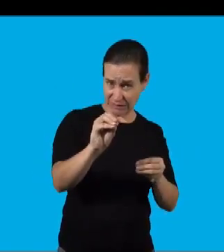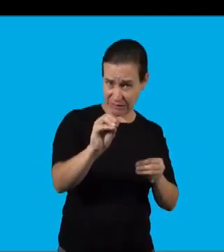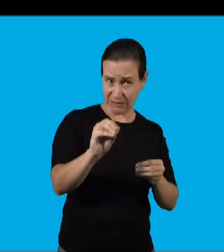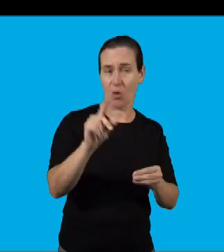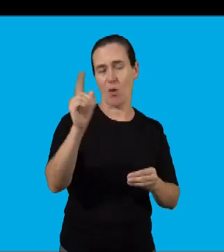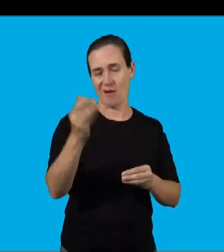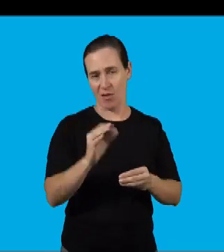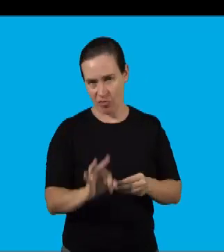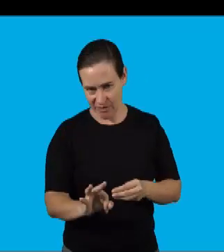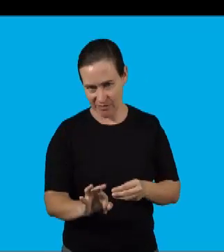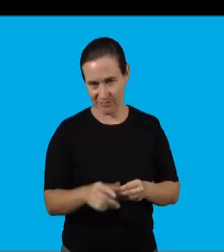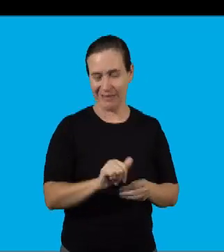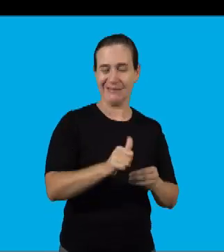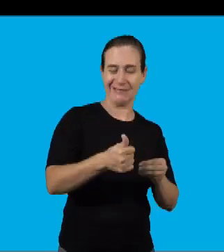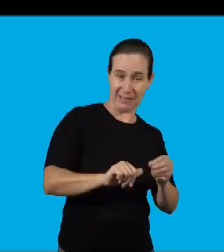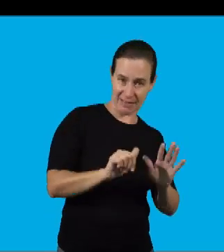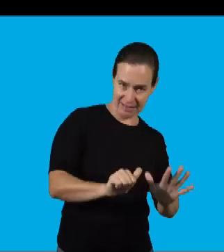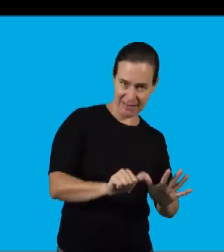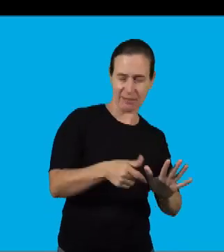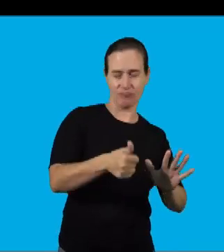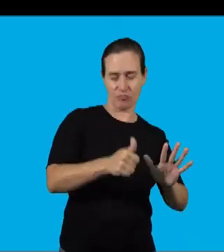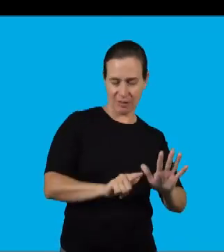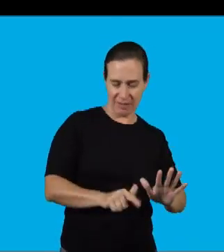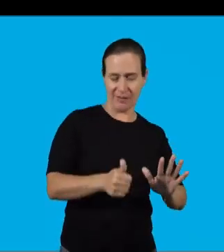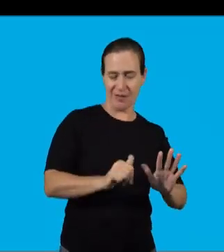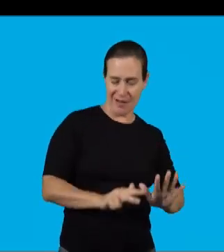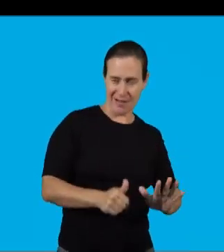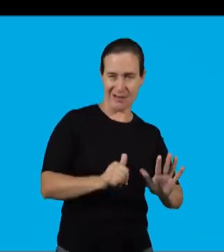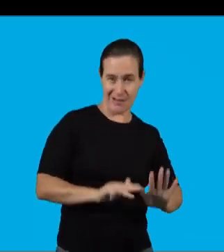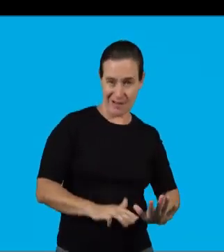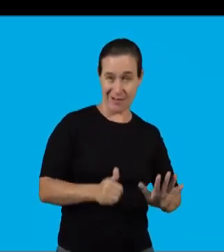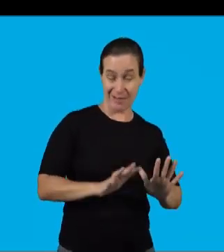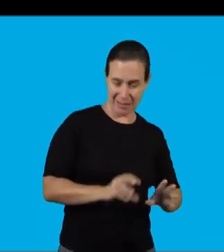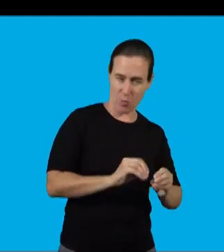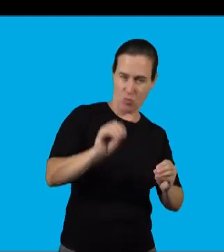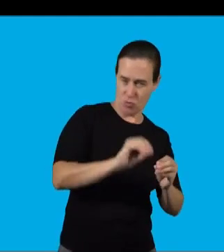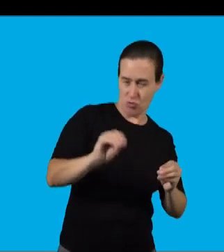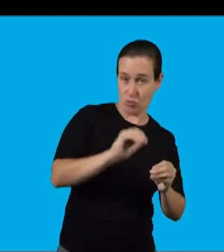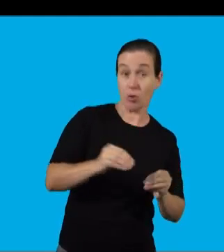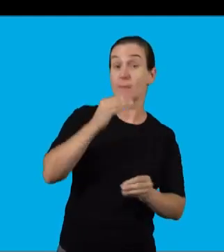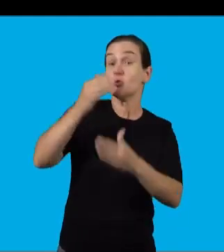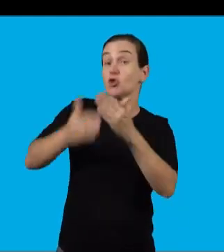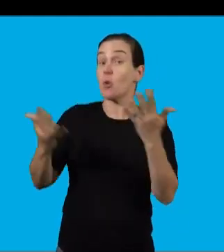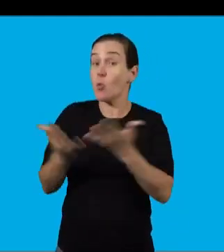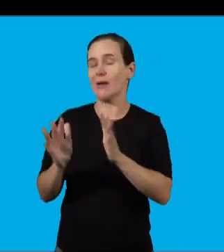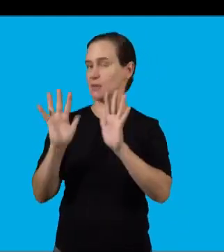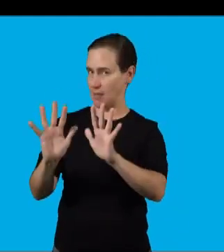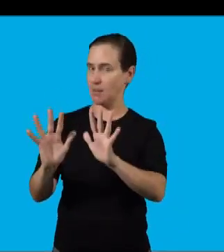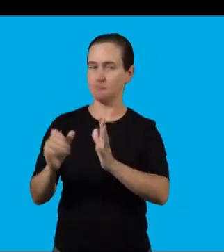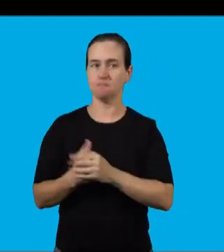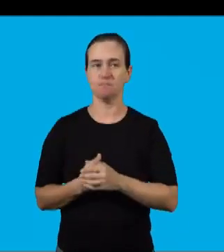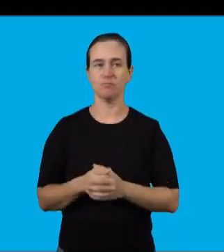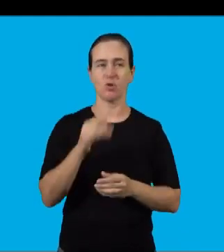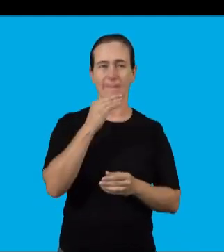going to be 1 over 3. Remember where you are going to stop, you're going to stop at 10. So here we've substituted our 3, here we've substituted our 4, here